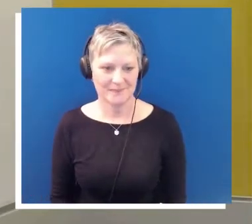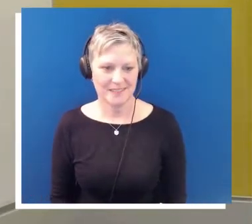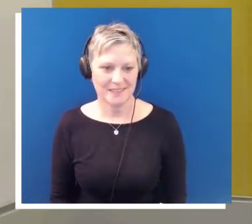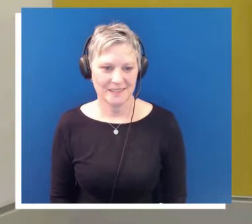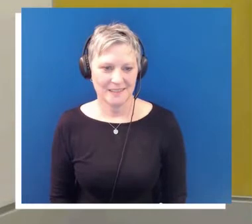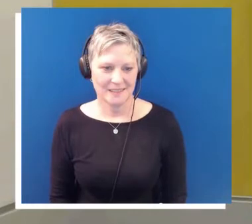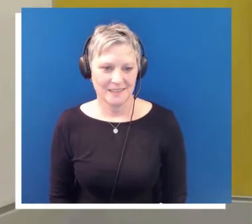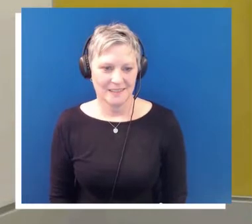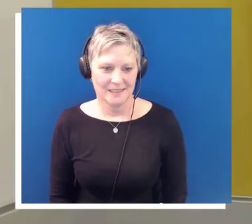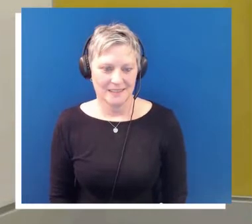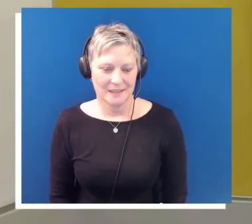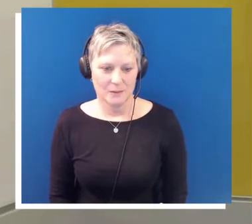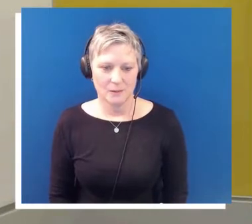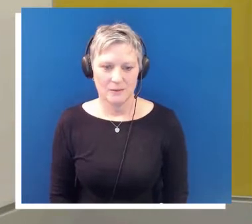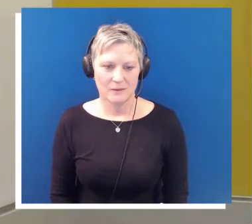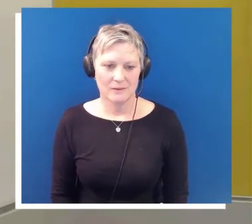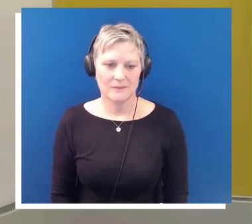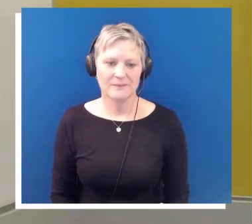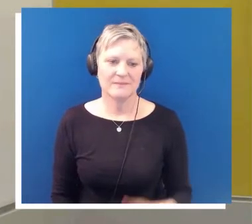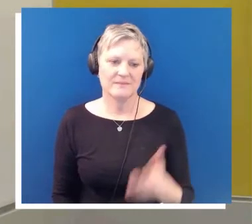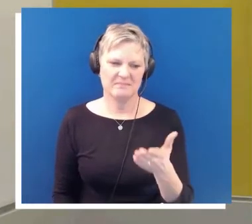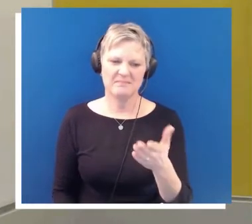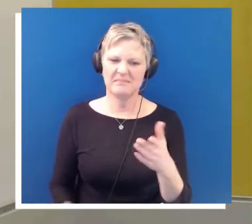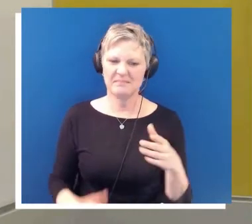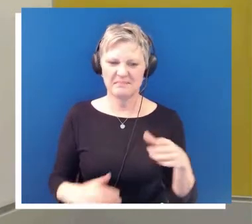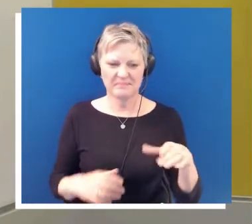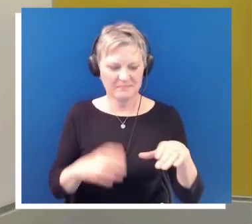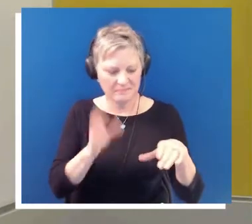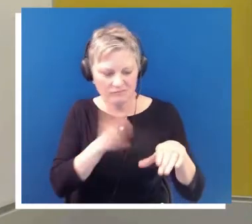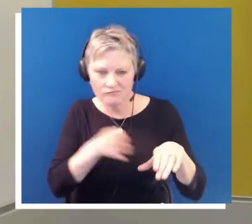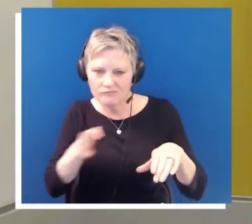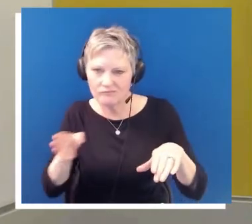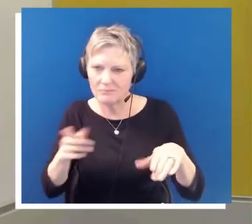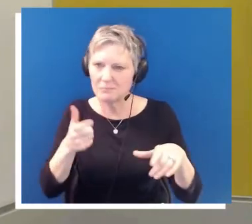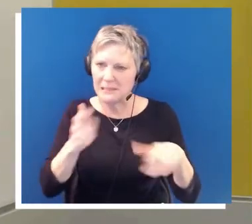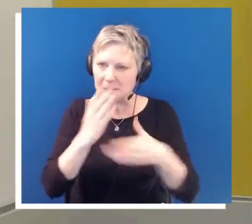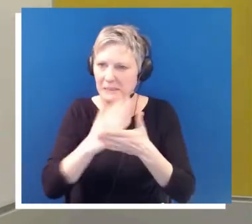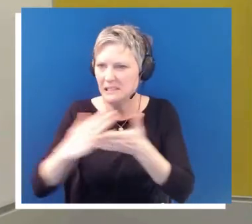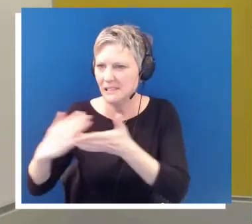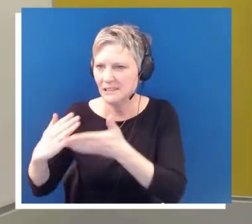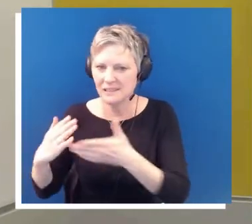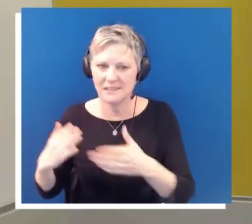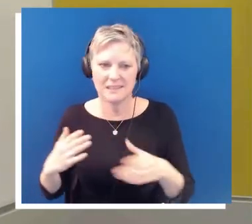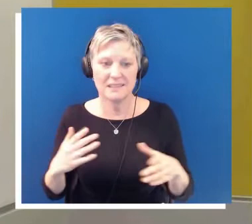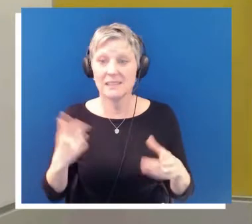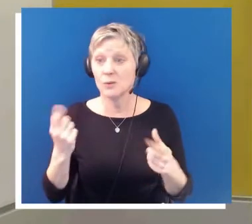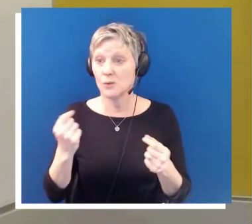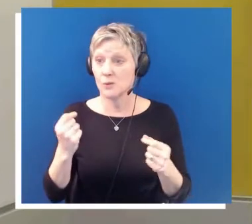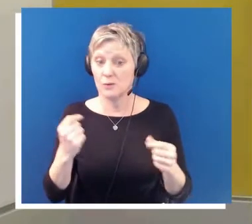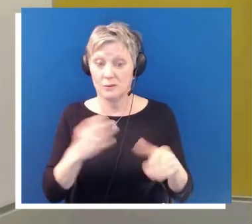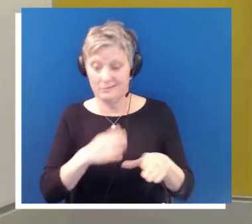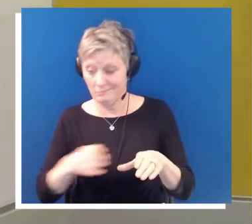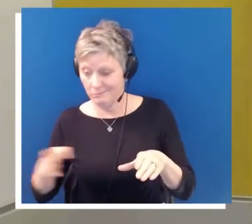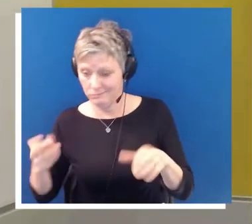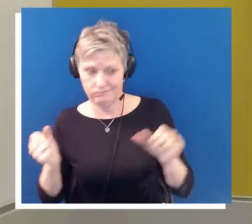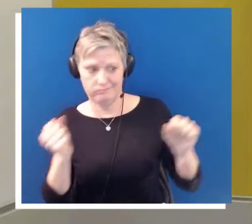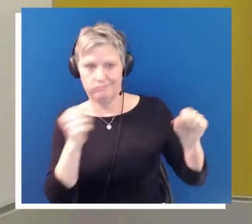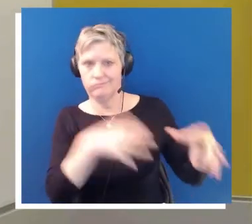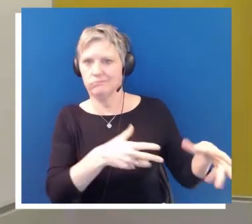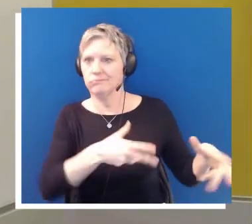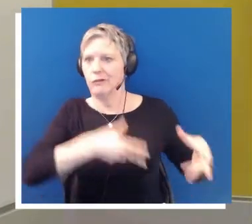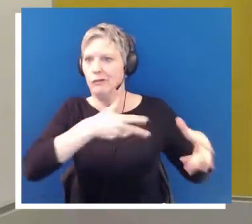Just like so. Now I'm cutting these in pretty good chunks because what I'm going to do is I'm going to allow this to simmer, and I want to have